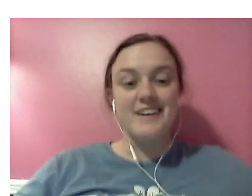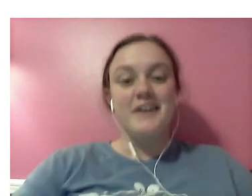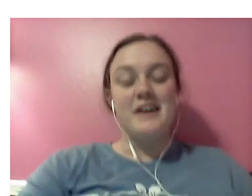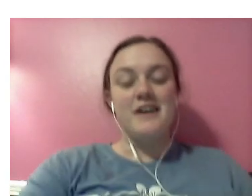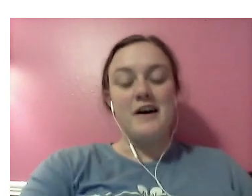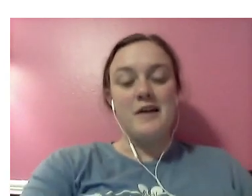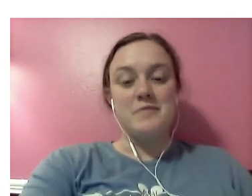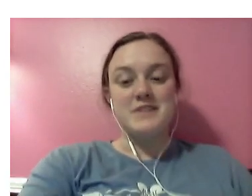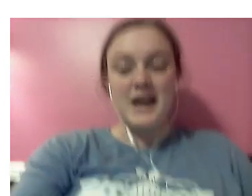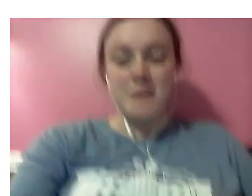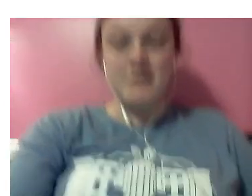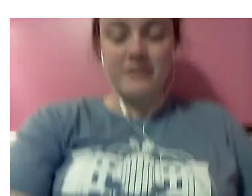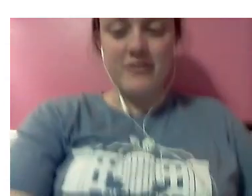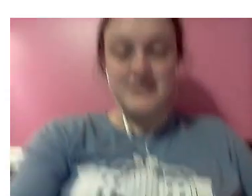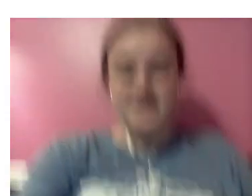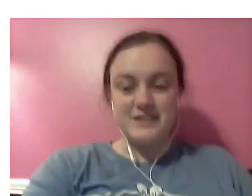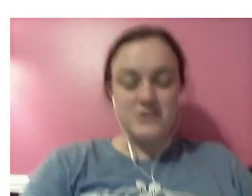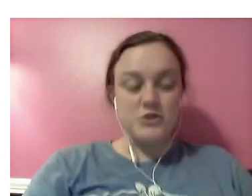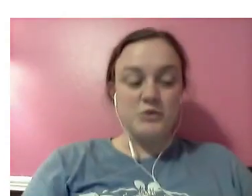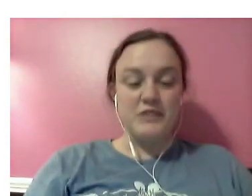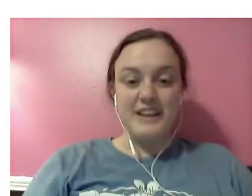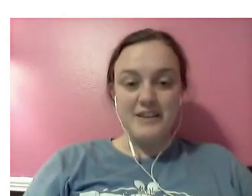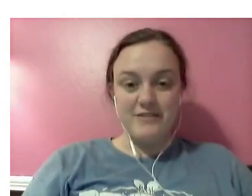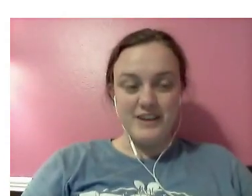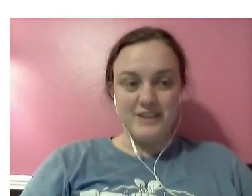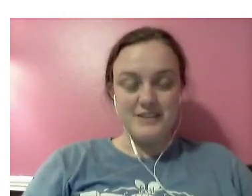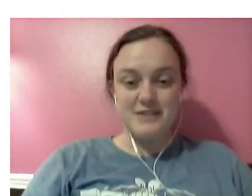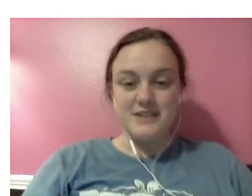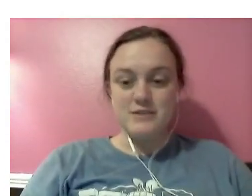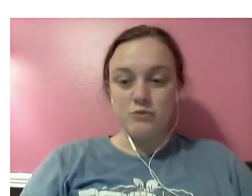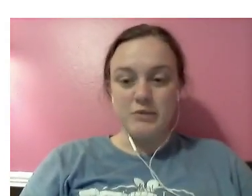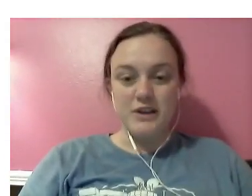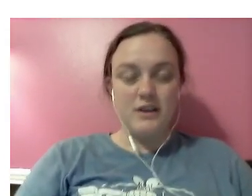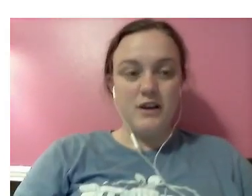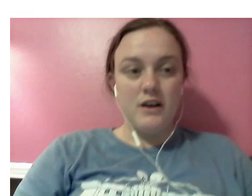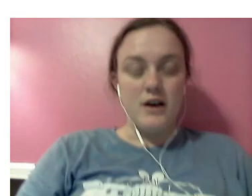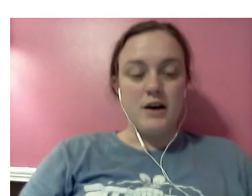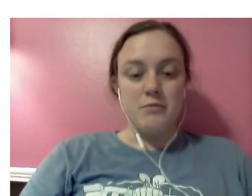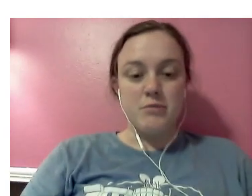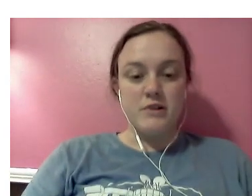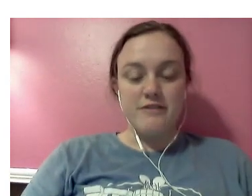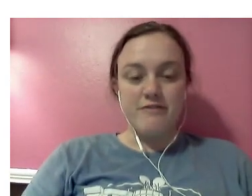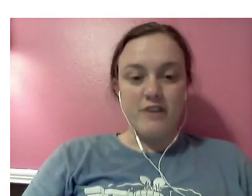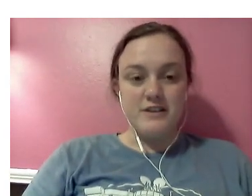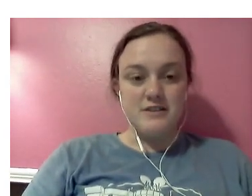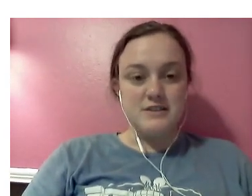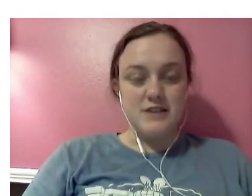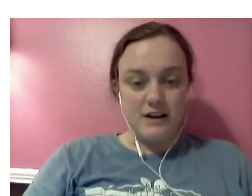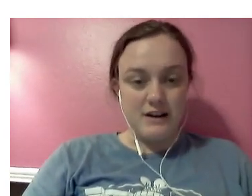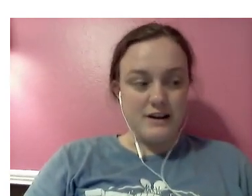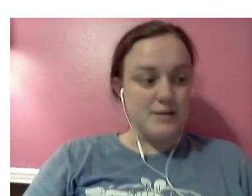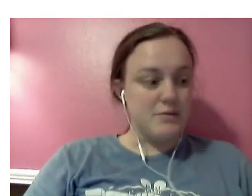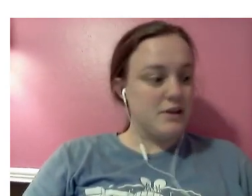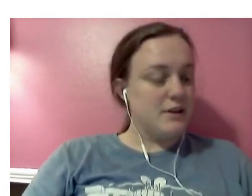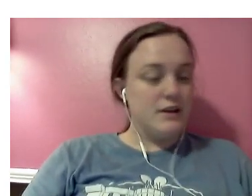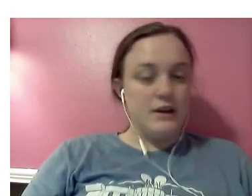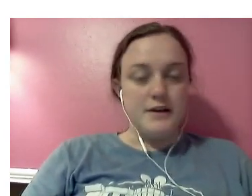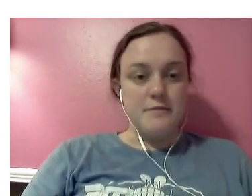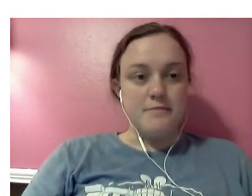discussing the type of residence you live in. So this will be a pretty fun